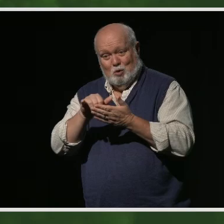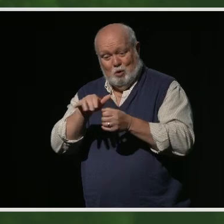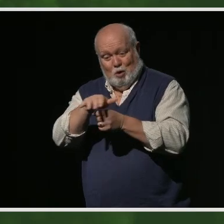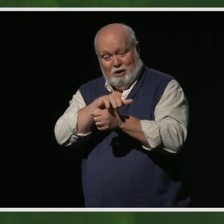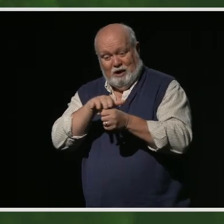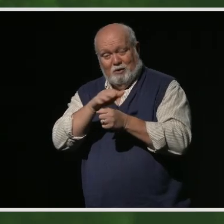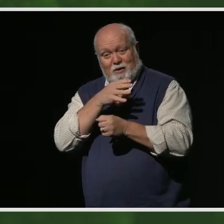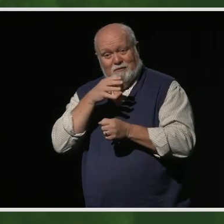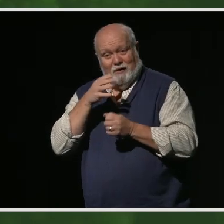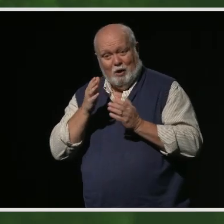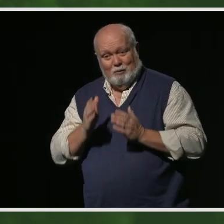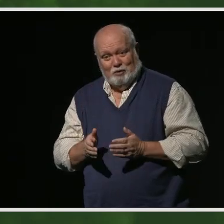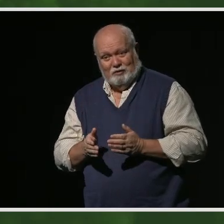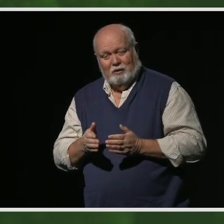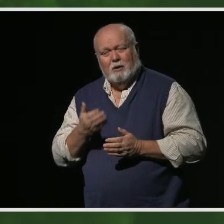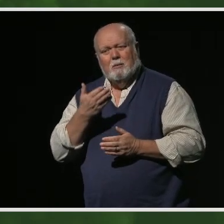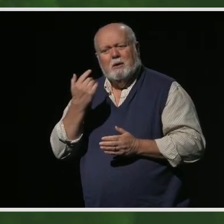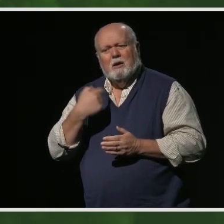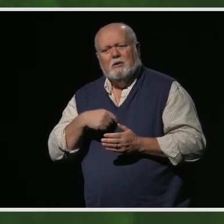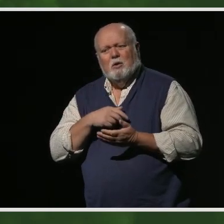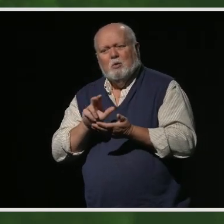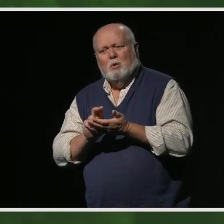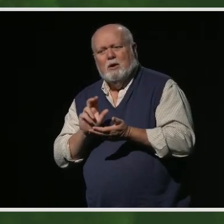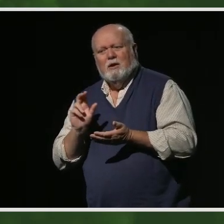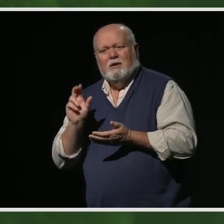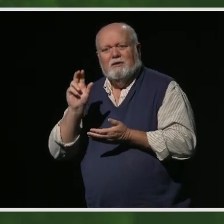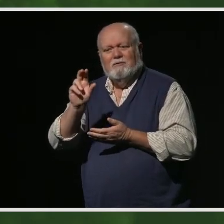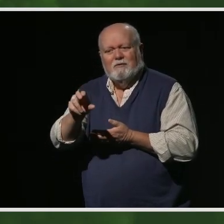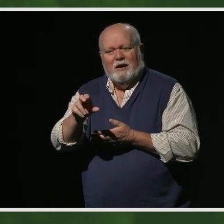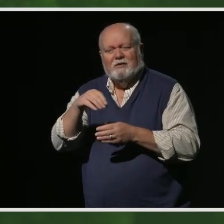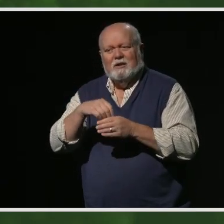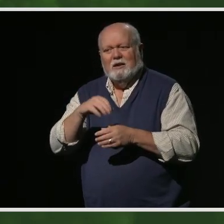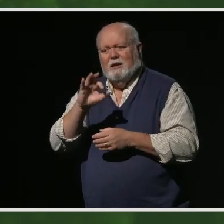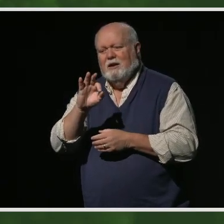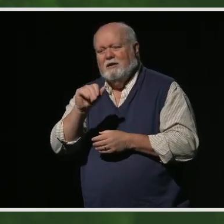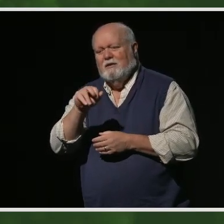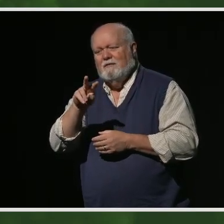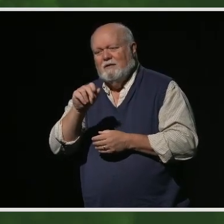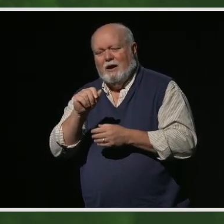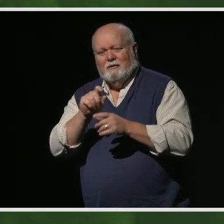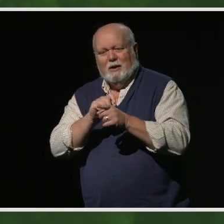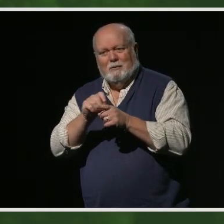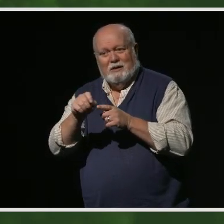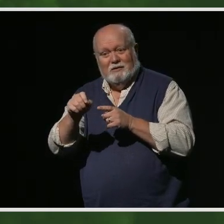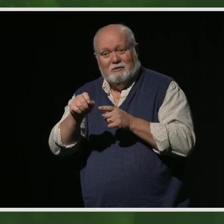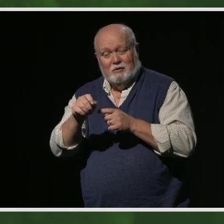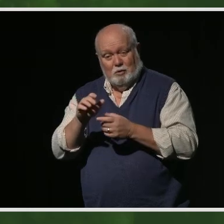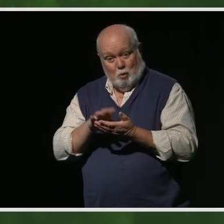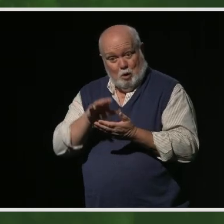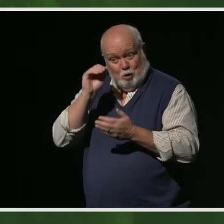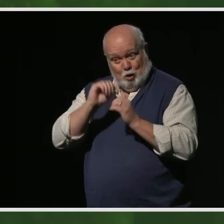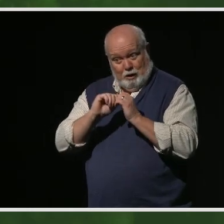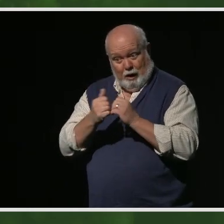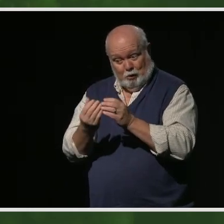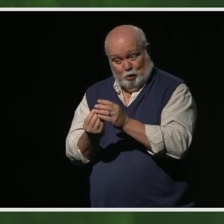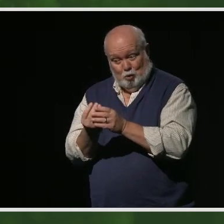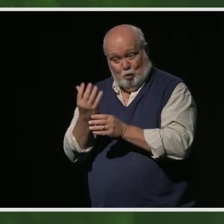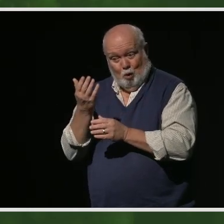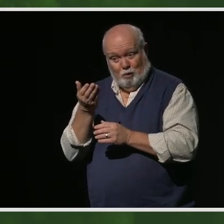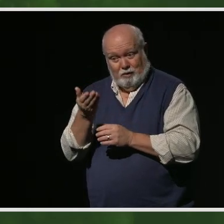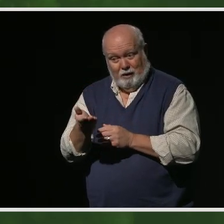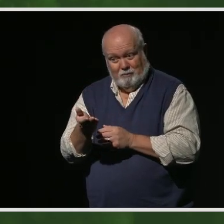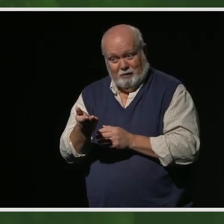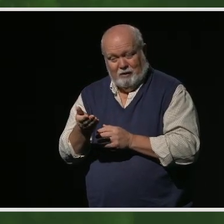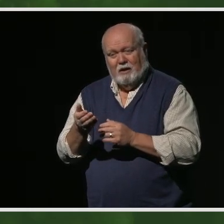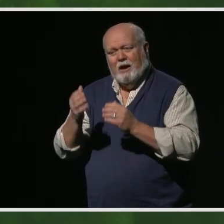our investment in what we call the fava bean protocol. We learn how to grow fava beans, and then we